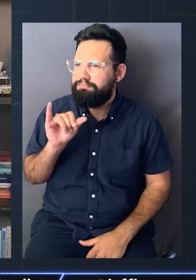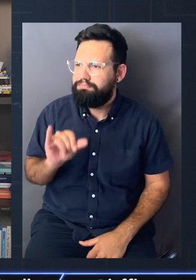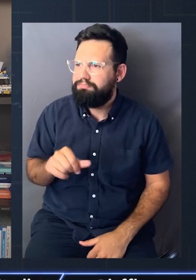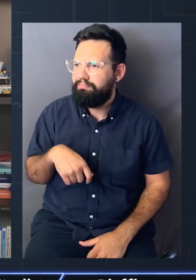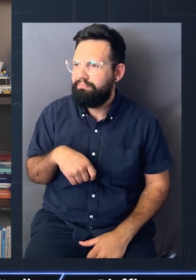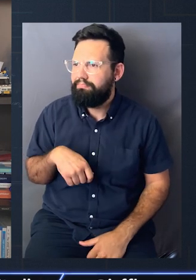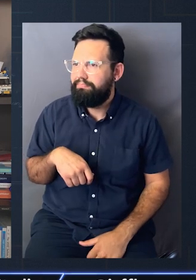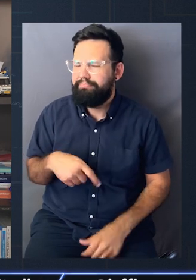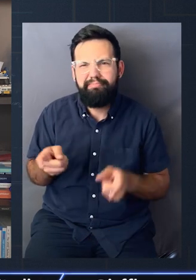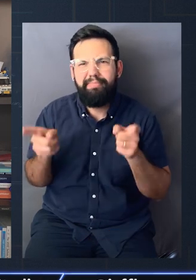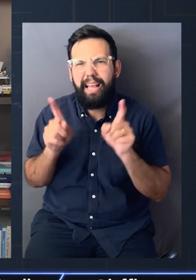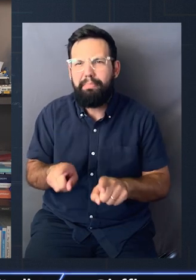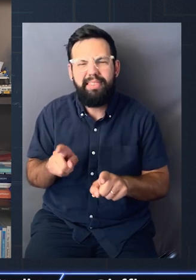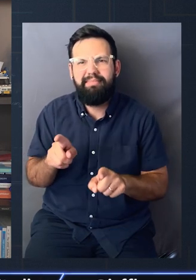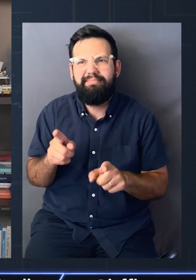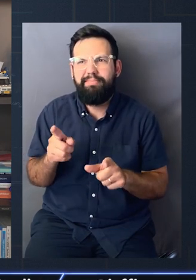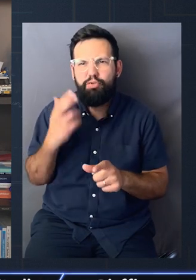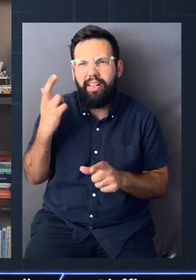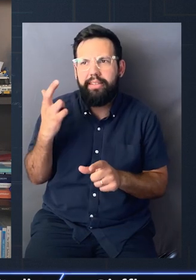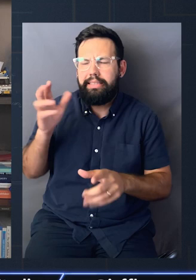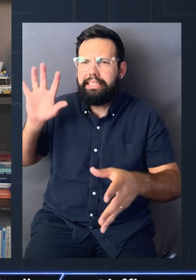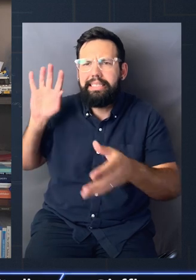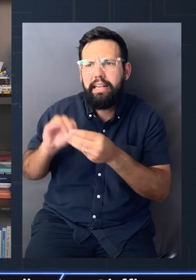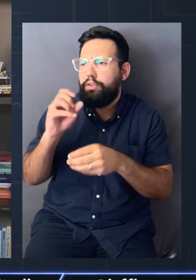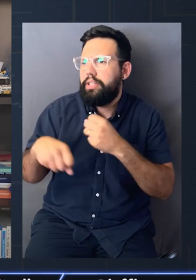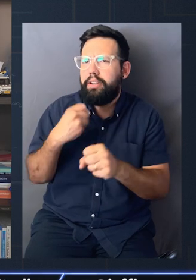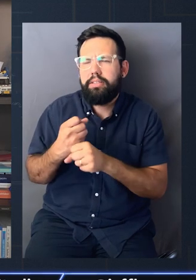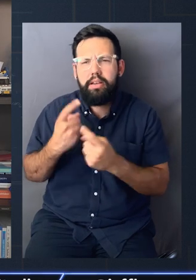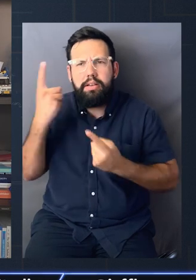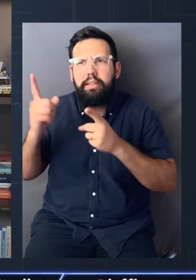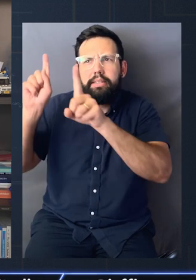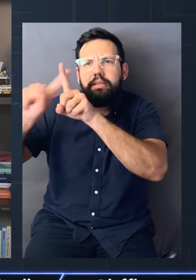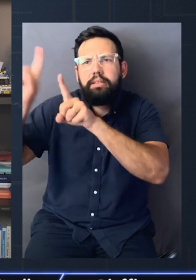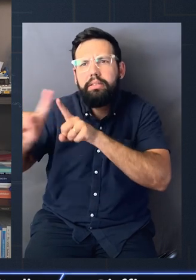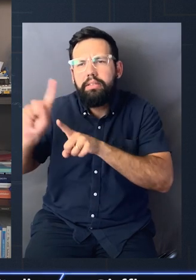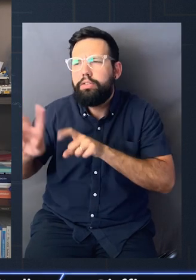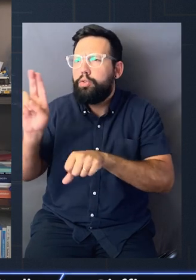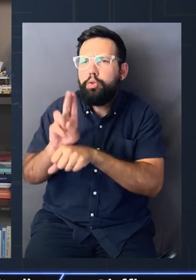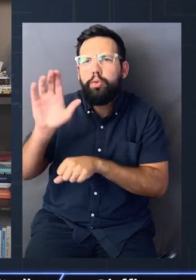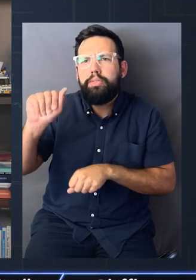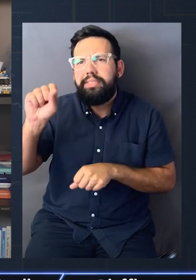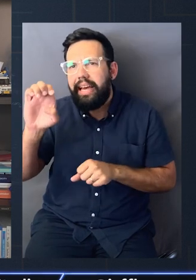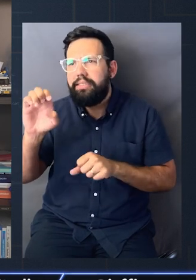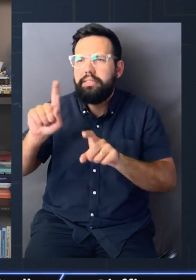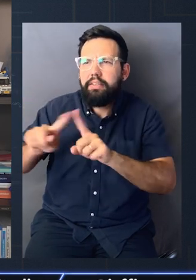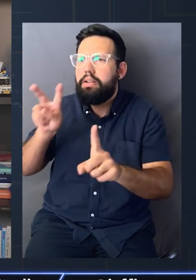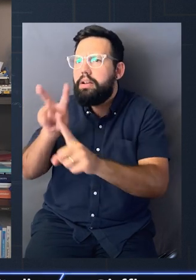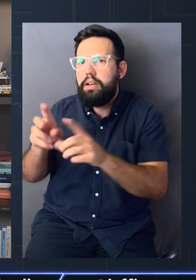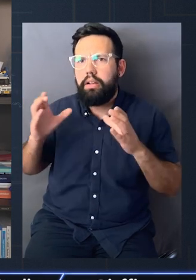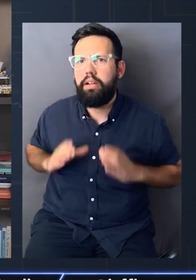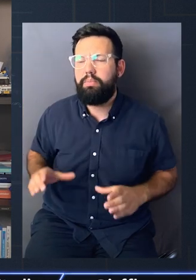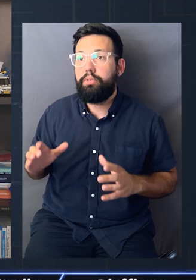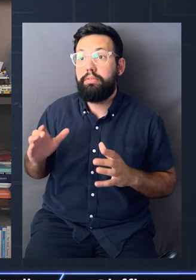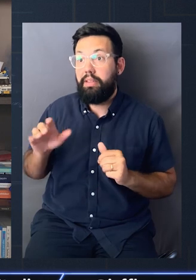for several years, I'd been building up all these use cases in my head of this is why web services would be awesome. These are the things you could build.